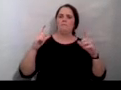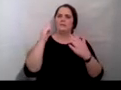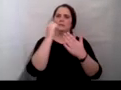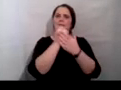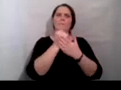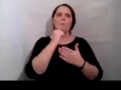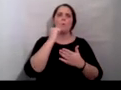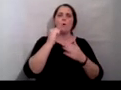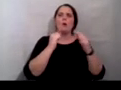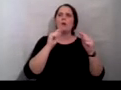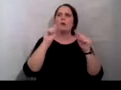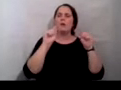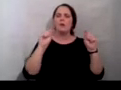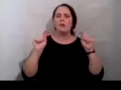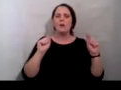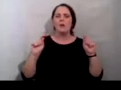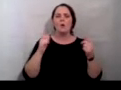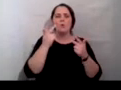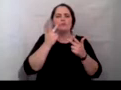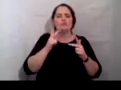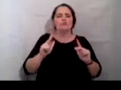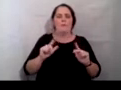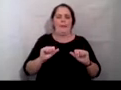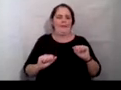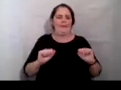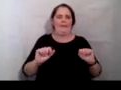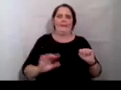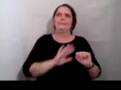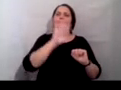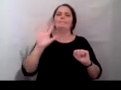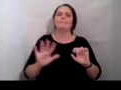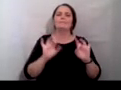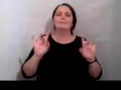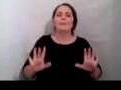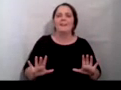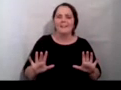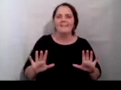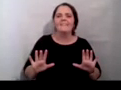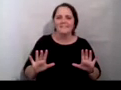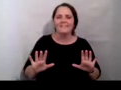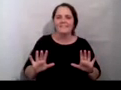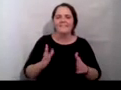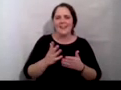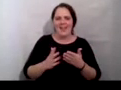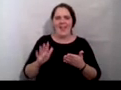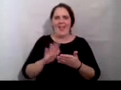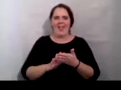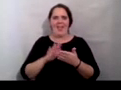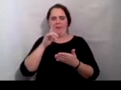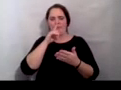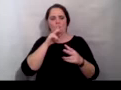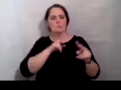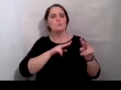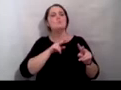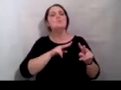and certainly Central Desert art and, you know, many other regions around Australia use or translate,